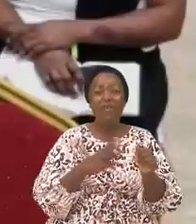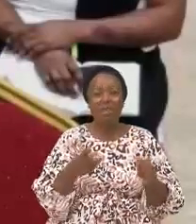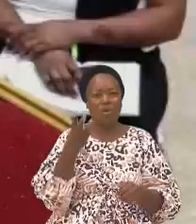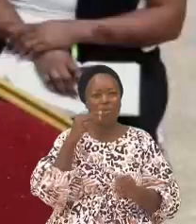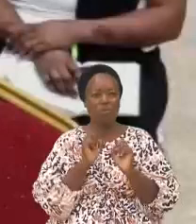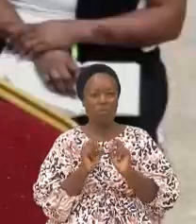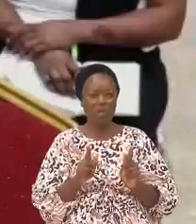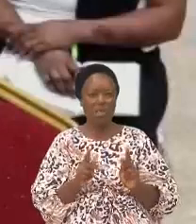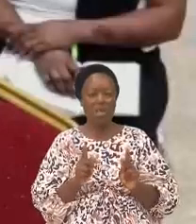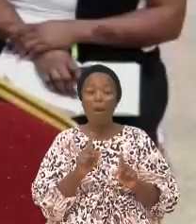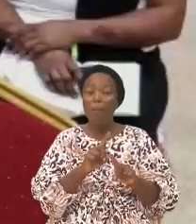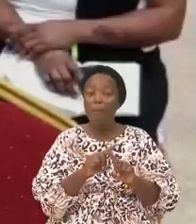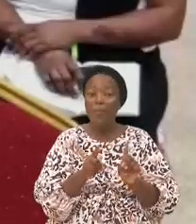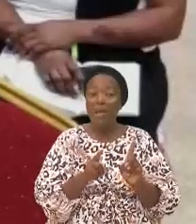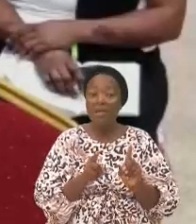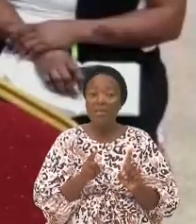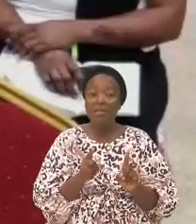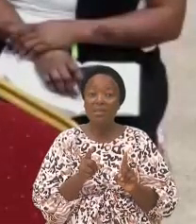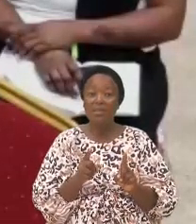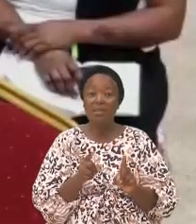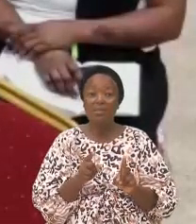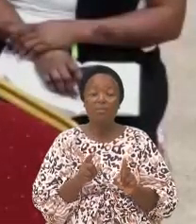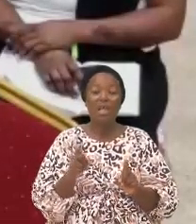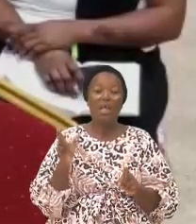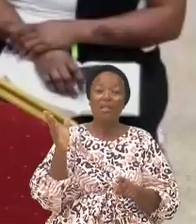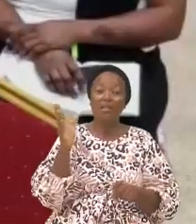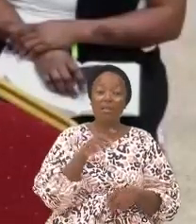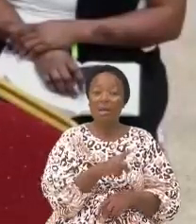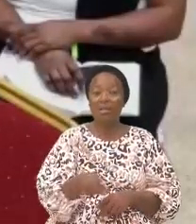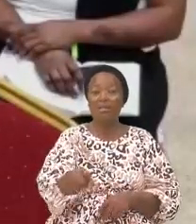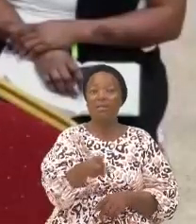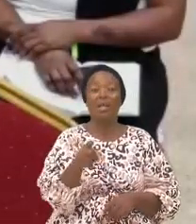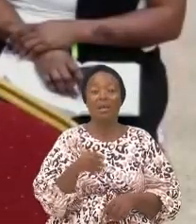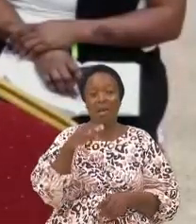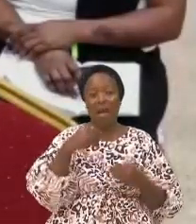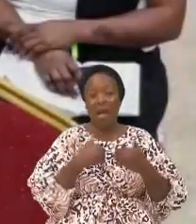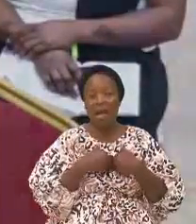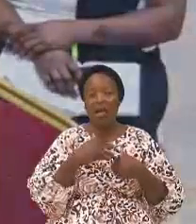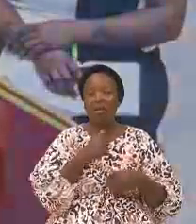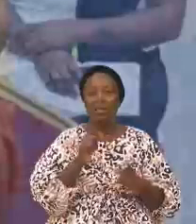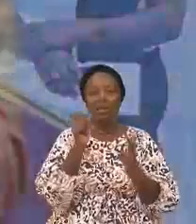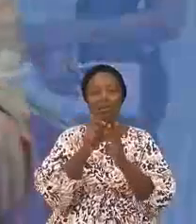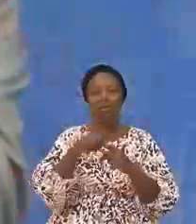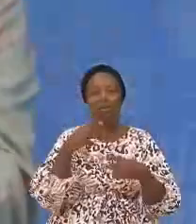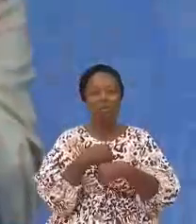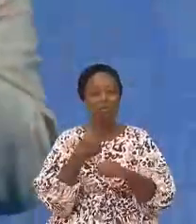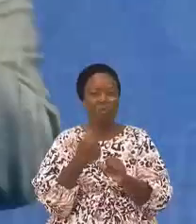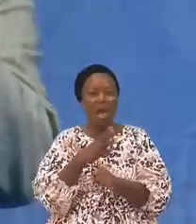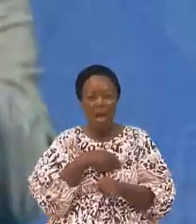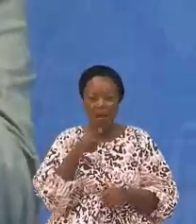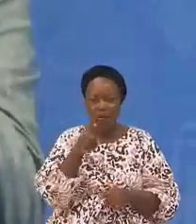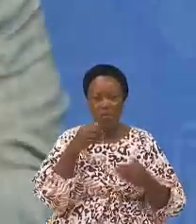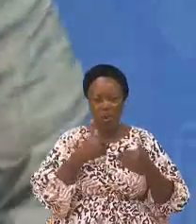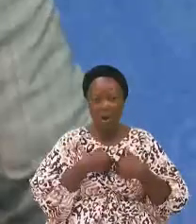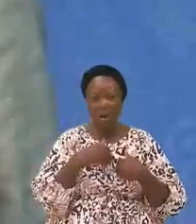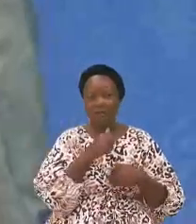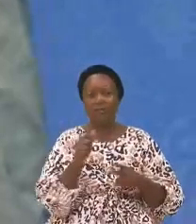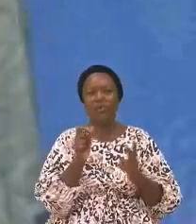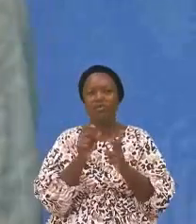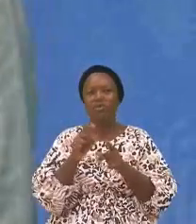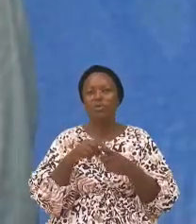no weakness. Everything was all right. But they had a choice